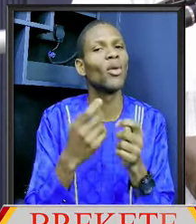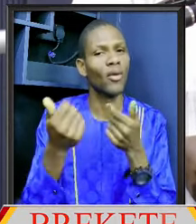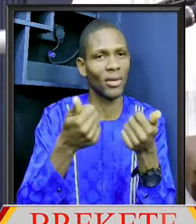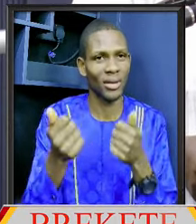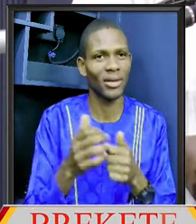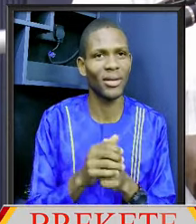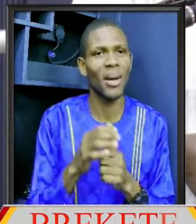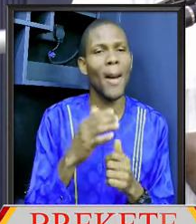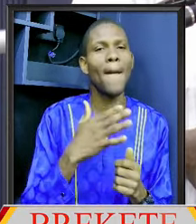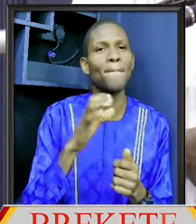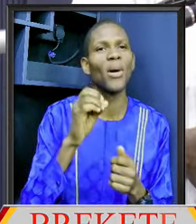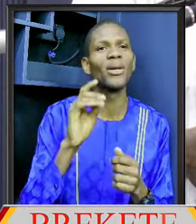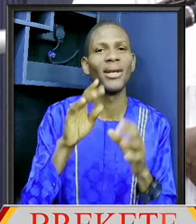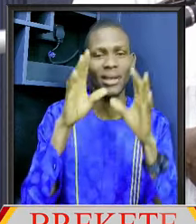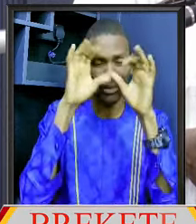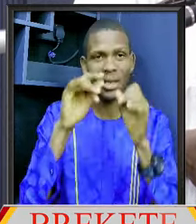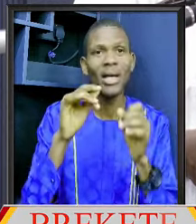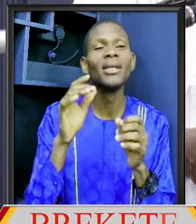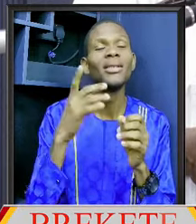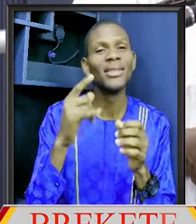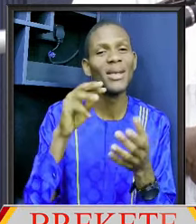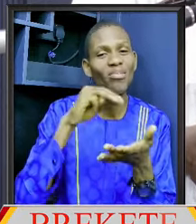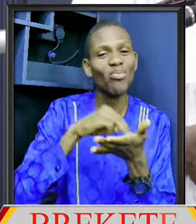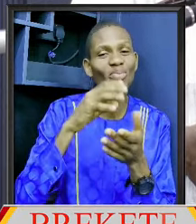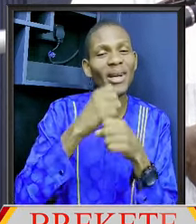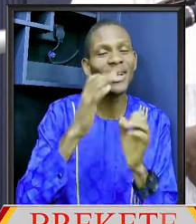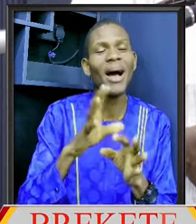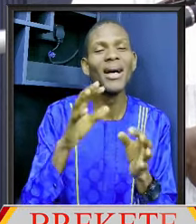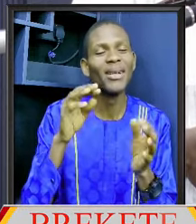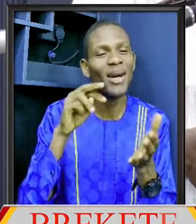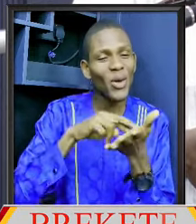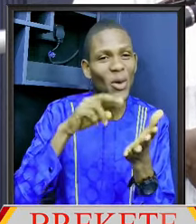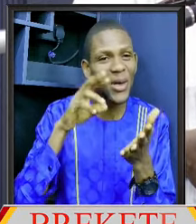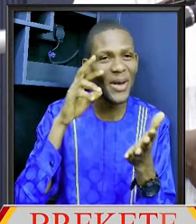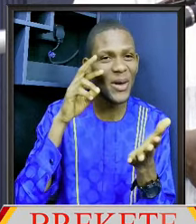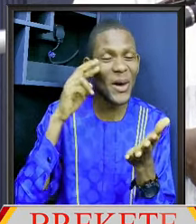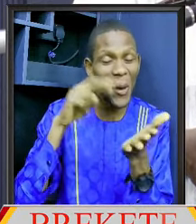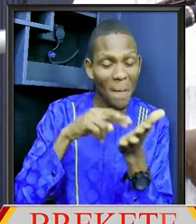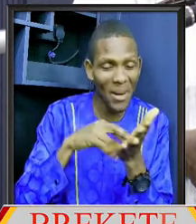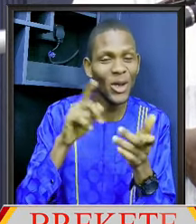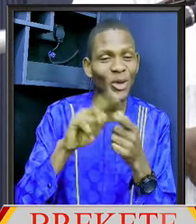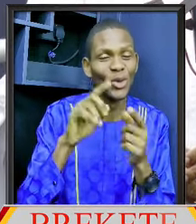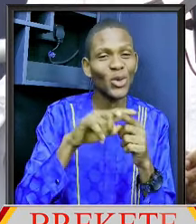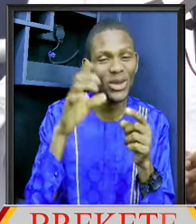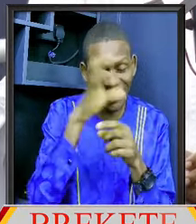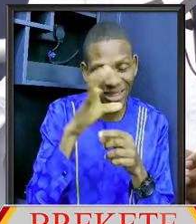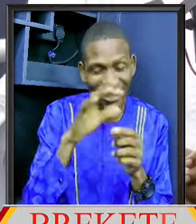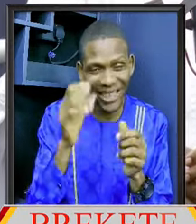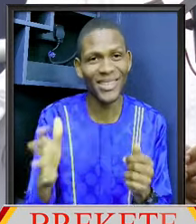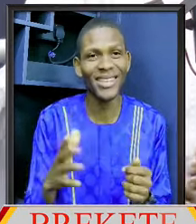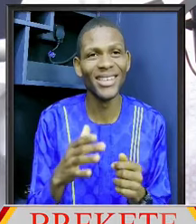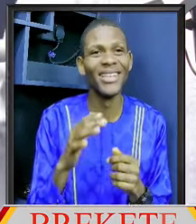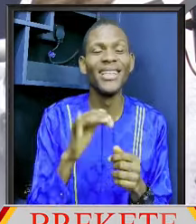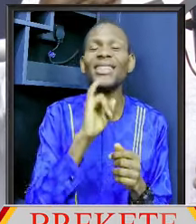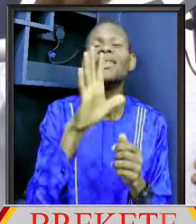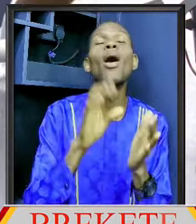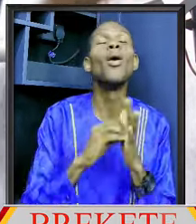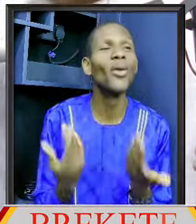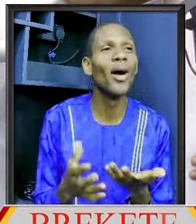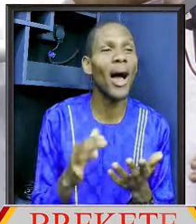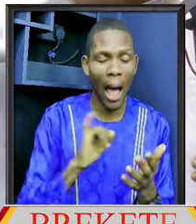Ordinary president, the manufacturers recommend say make you check. Now them talk so. Now them don't buy the motor.